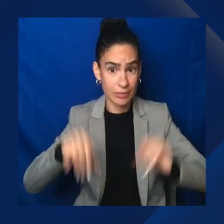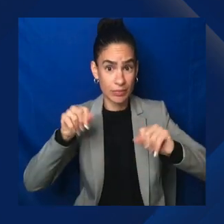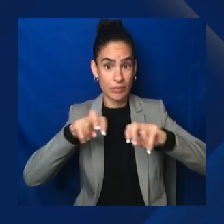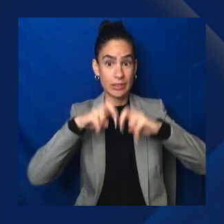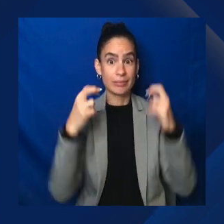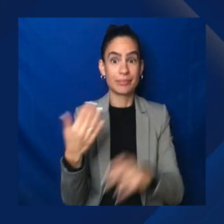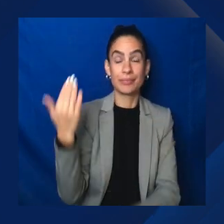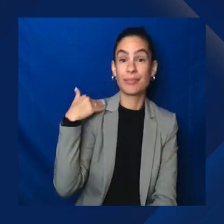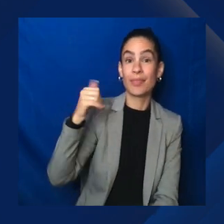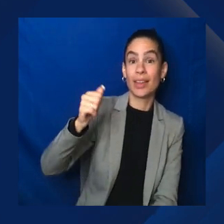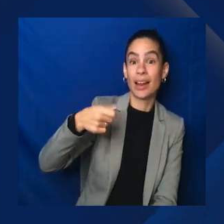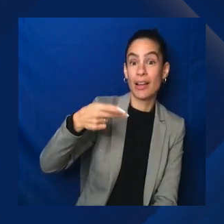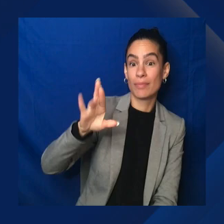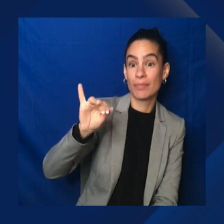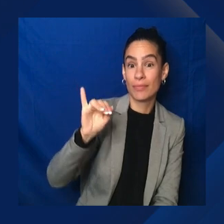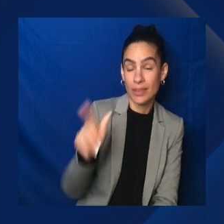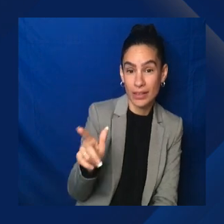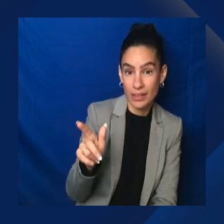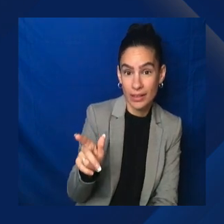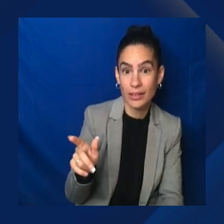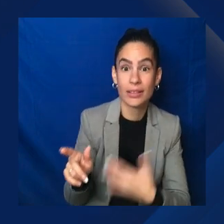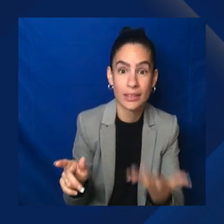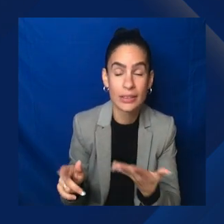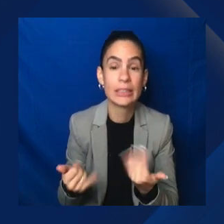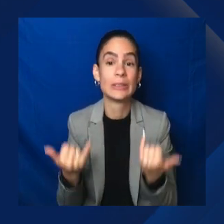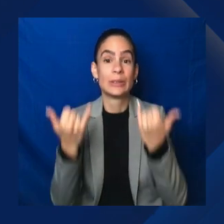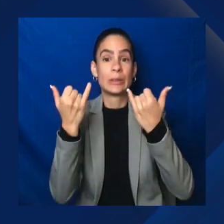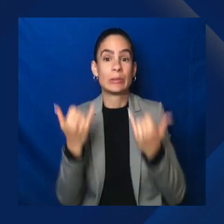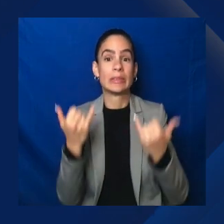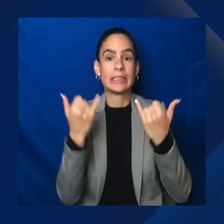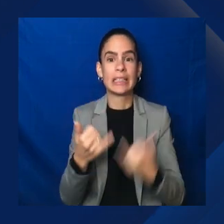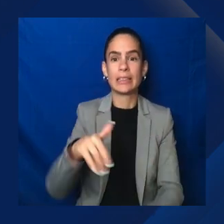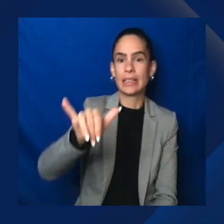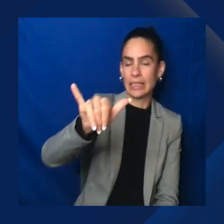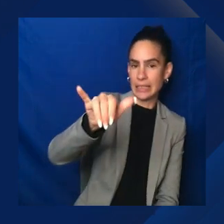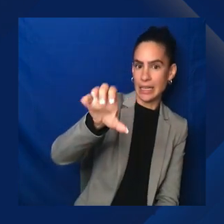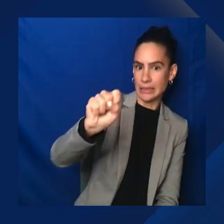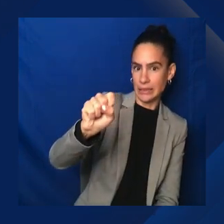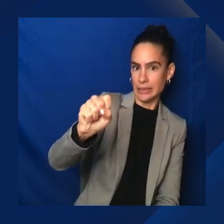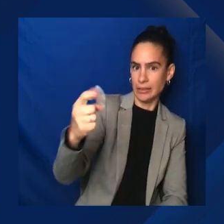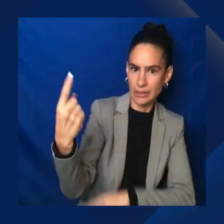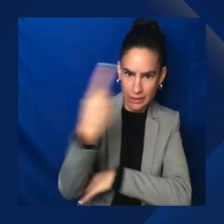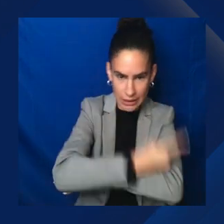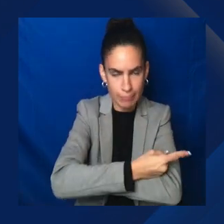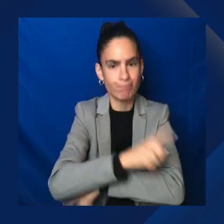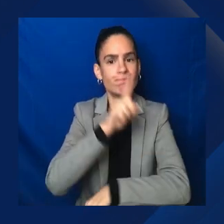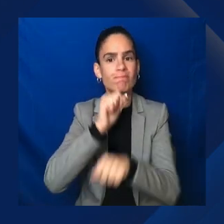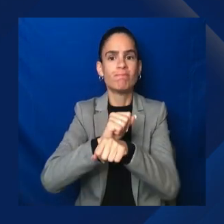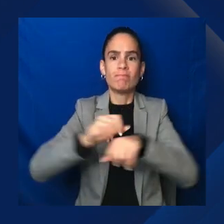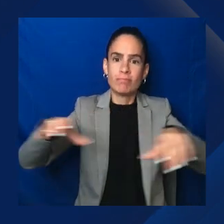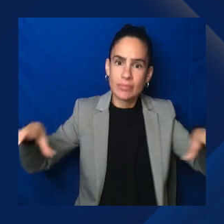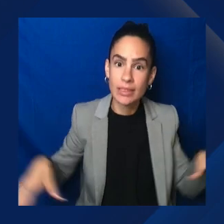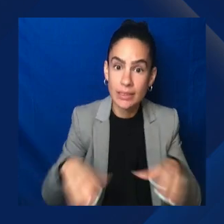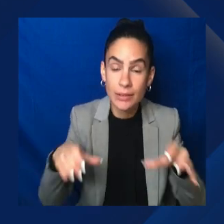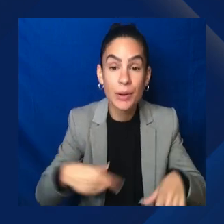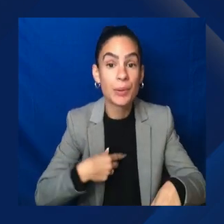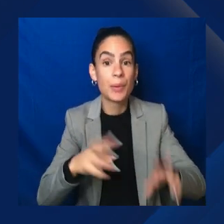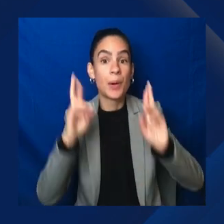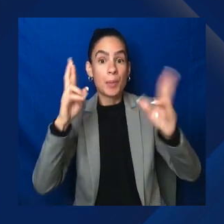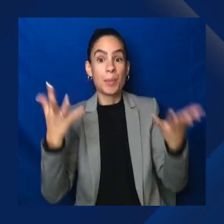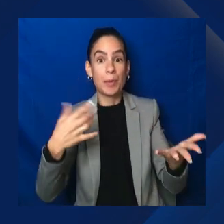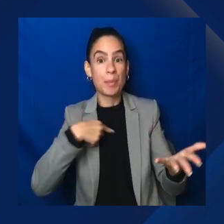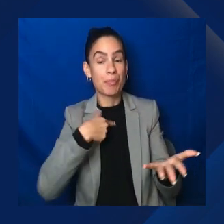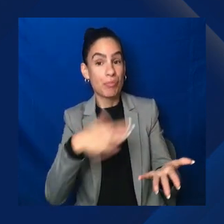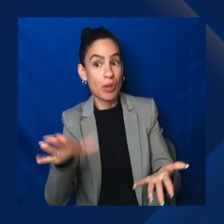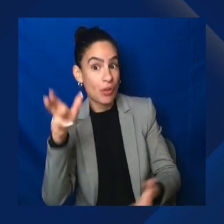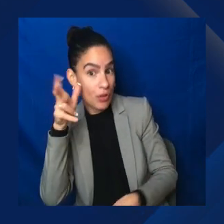Today is a day of action, and I hope what we've heard spurs us all to act with still greater